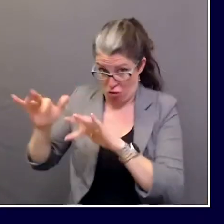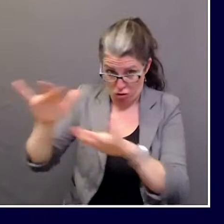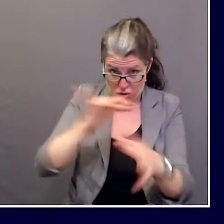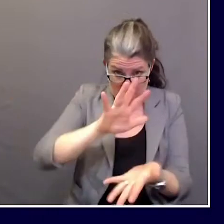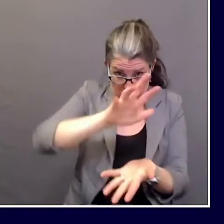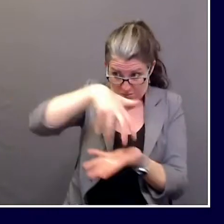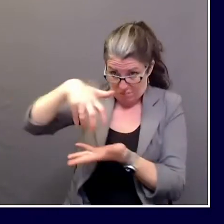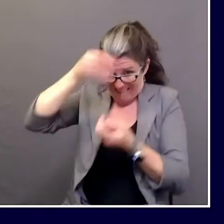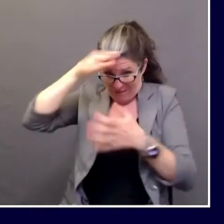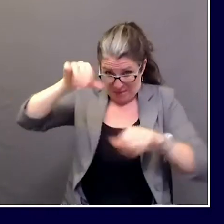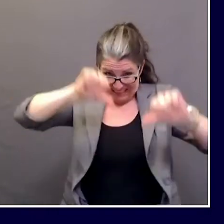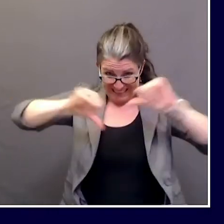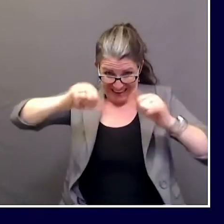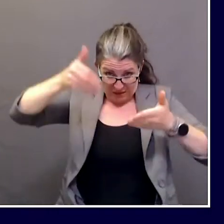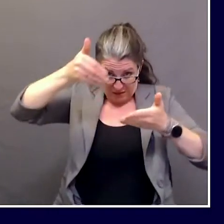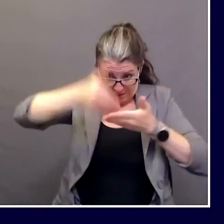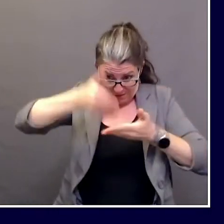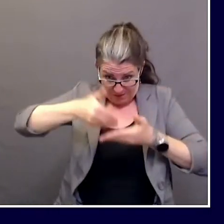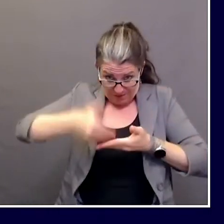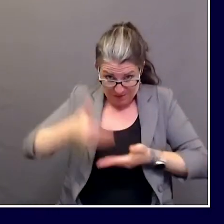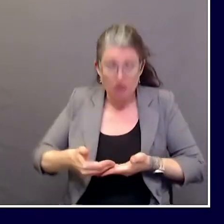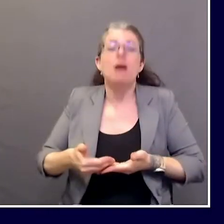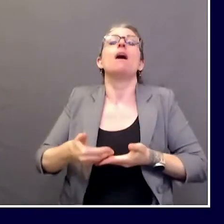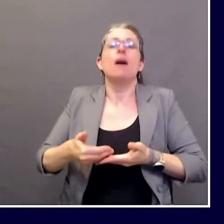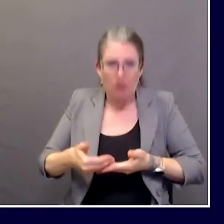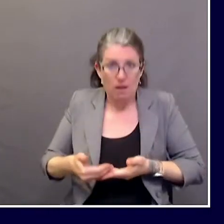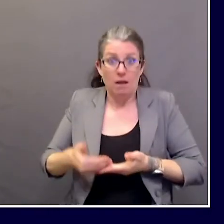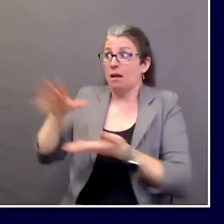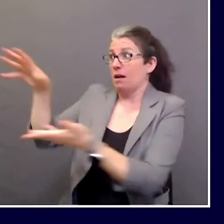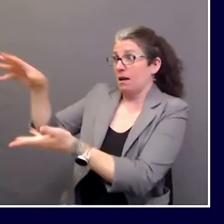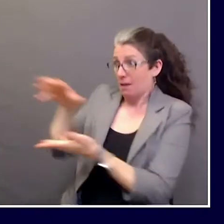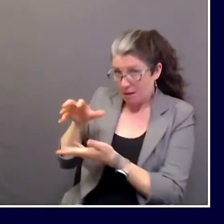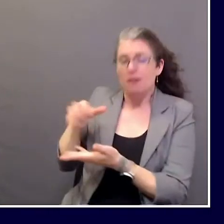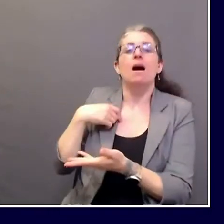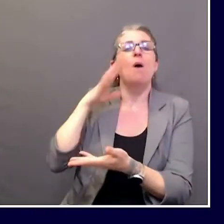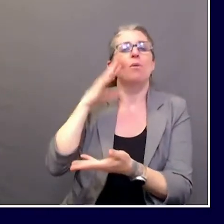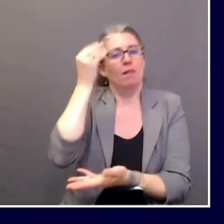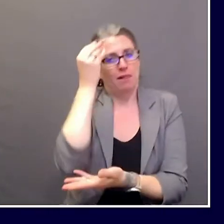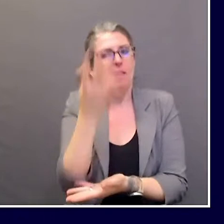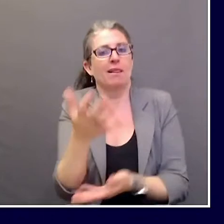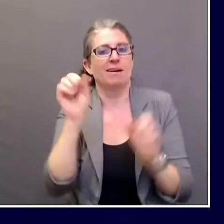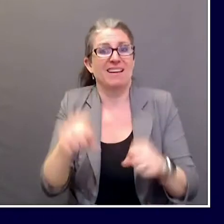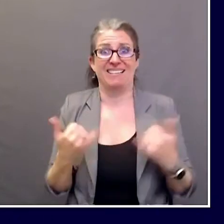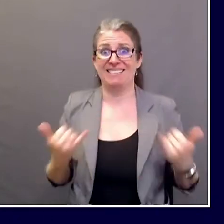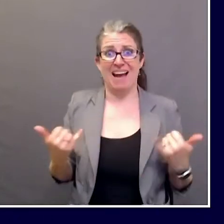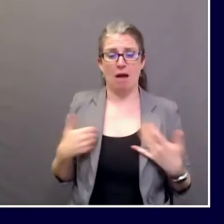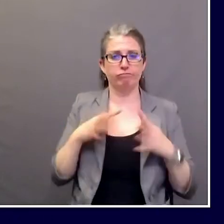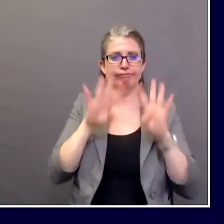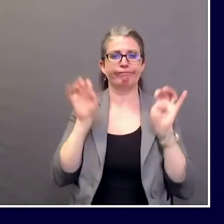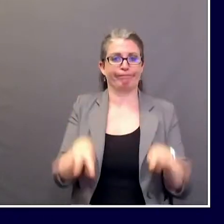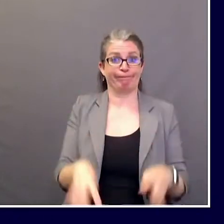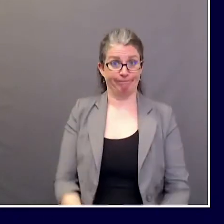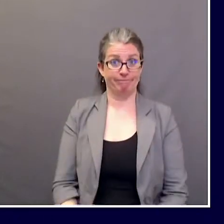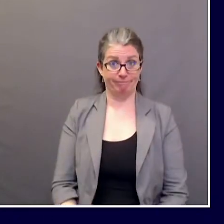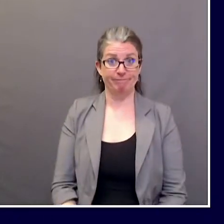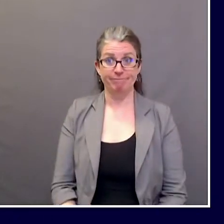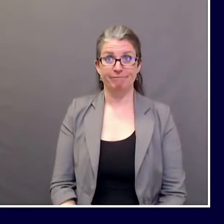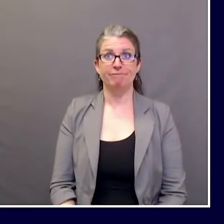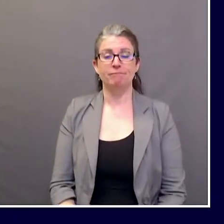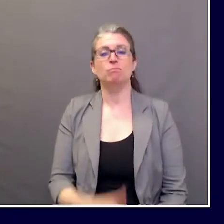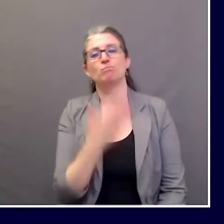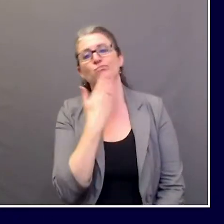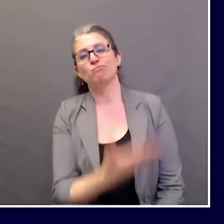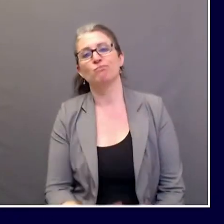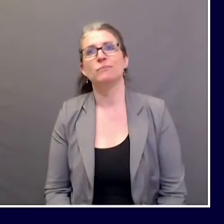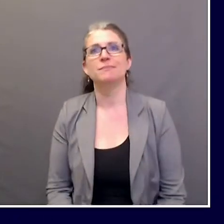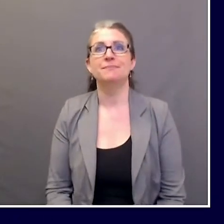analyze. Okay, thank you. Over to Ashley Blackford next. Hi, Dr. Shaw.